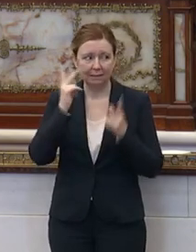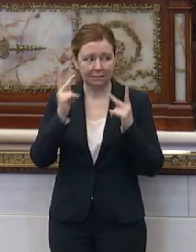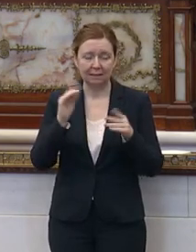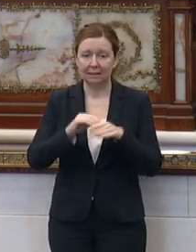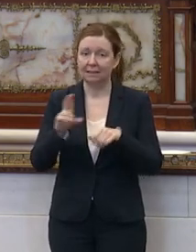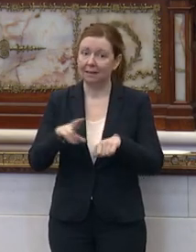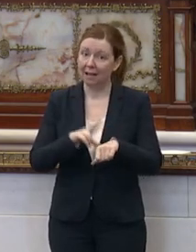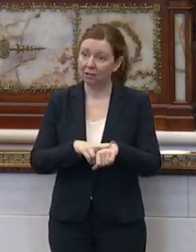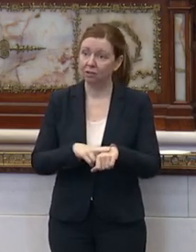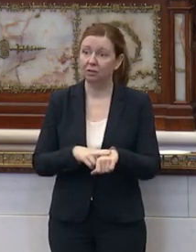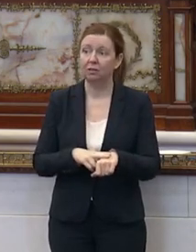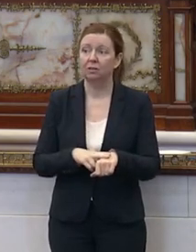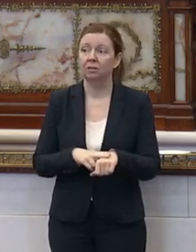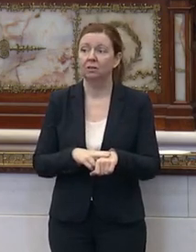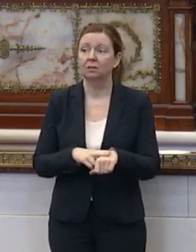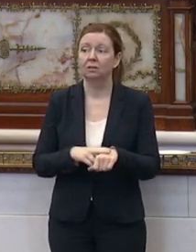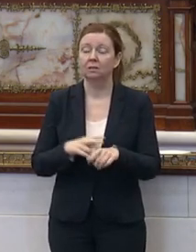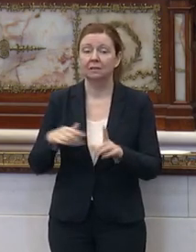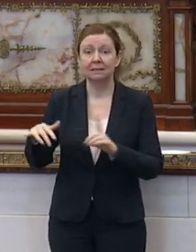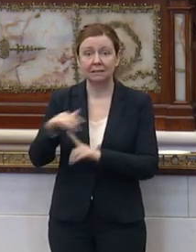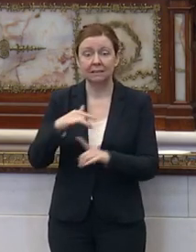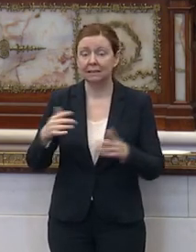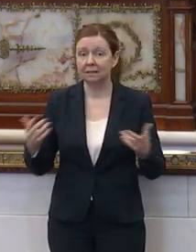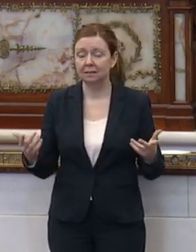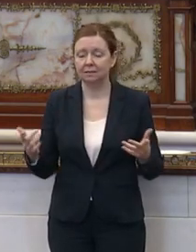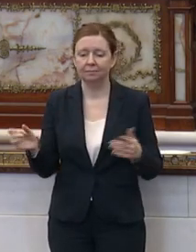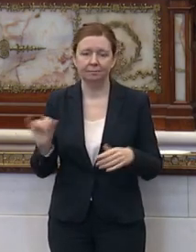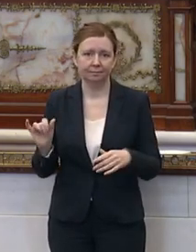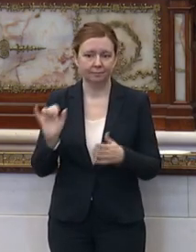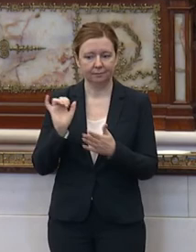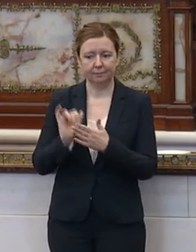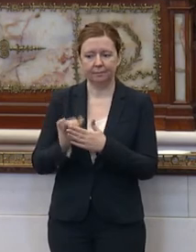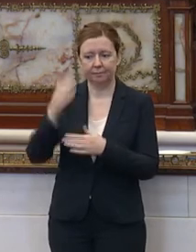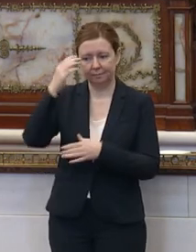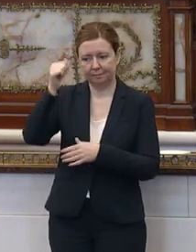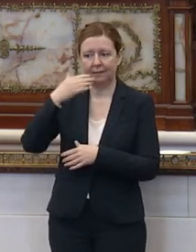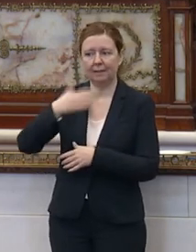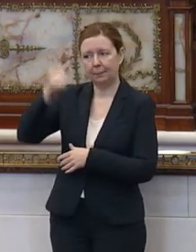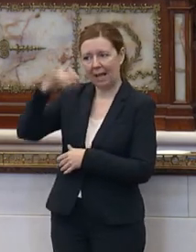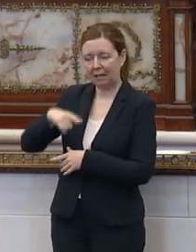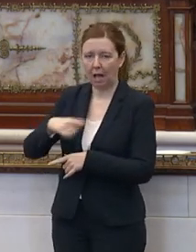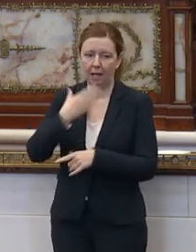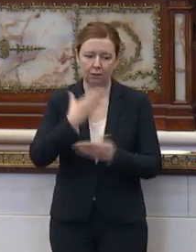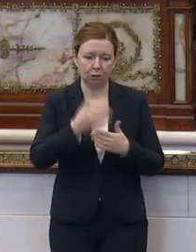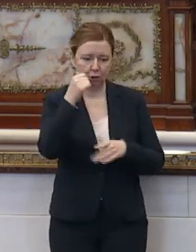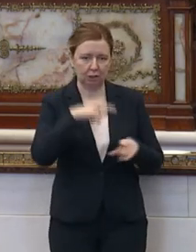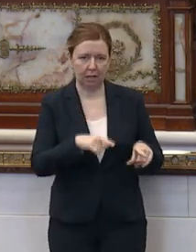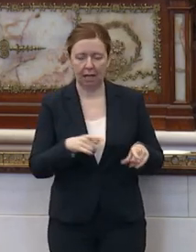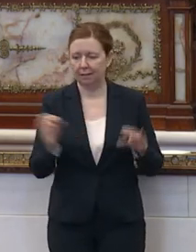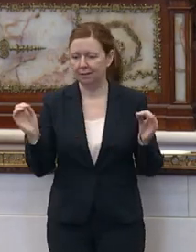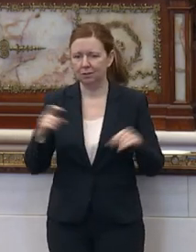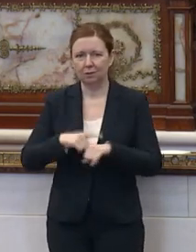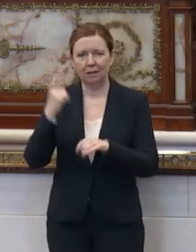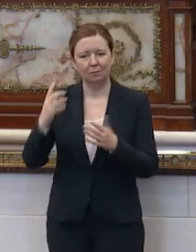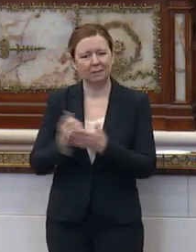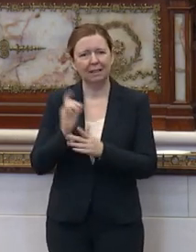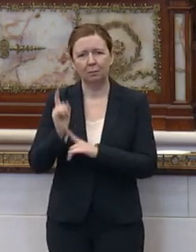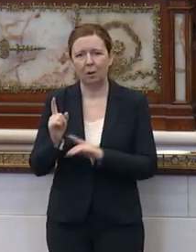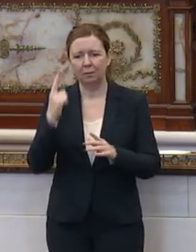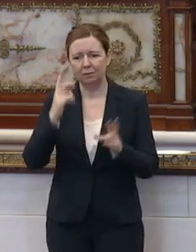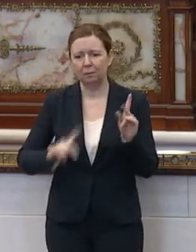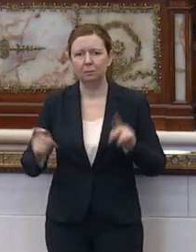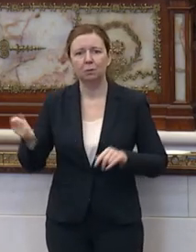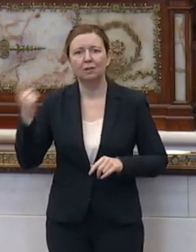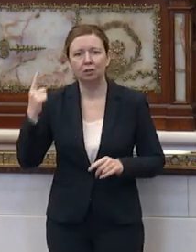national scene is, you know, it's sort of like that's the bad guy, that's the good guy. And there's no time for just taking a moment till